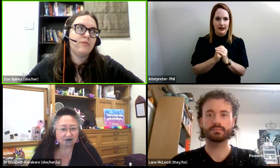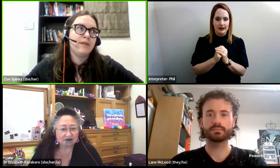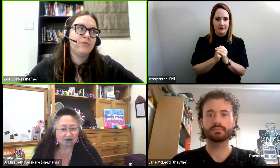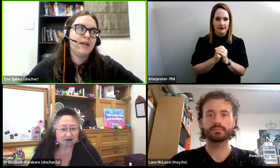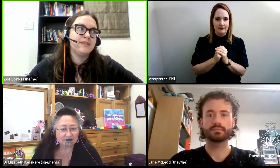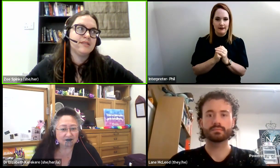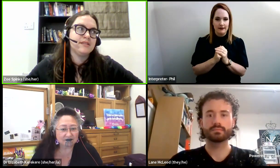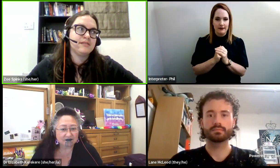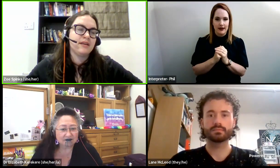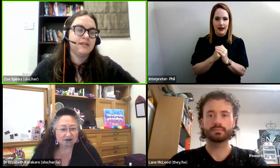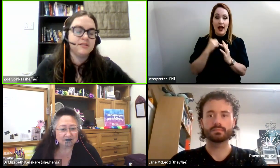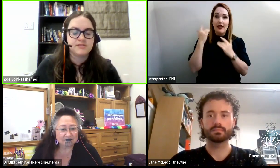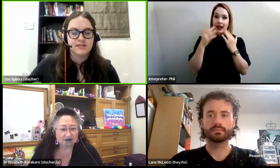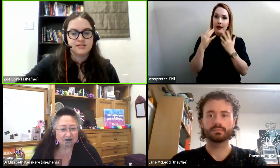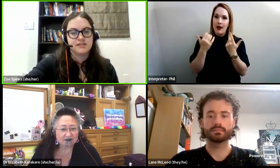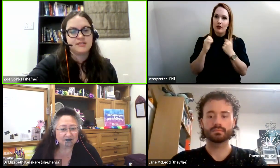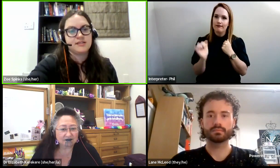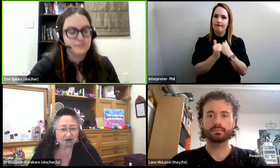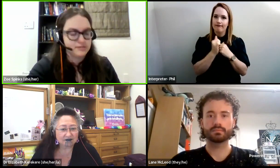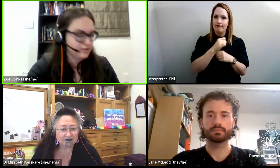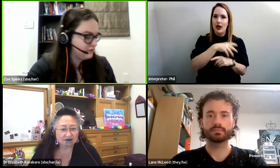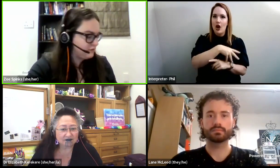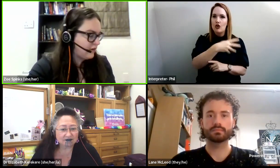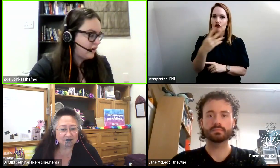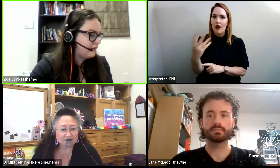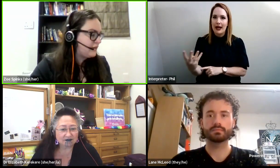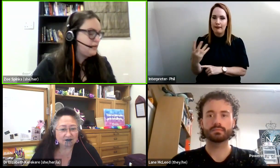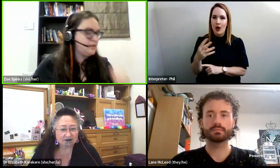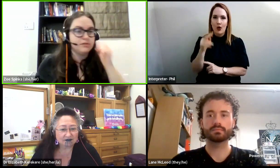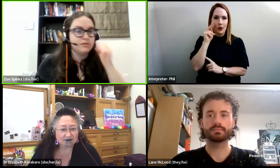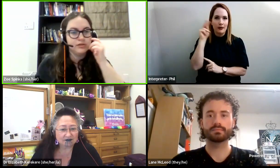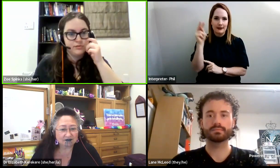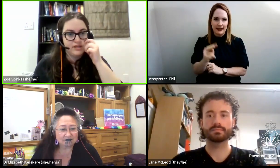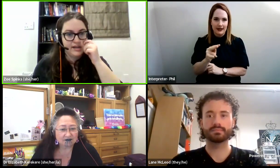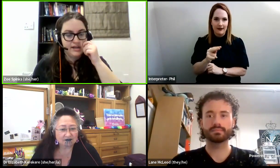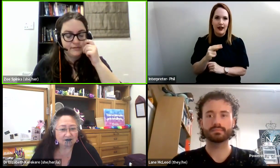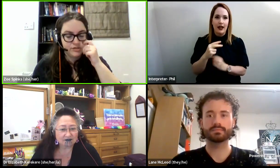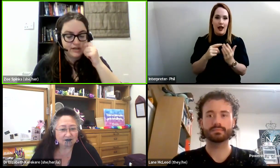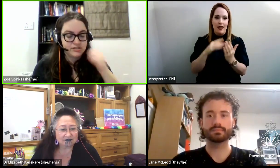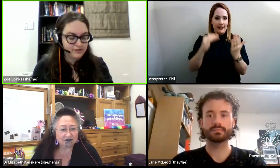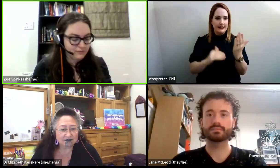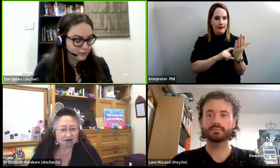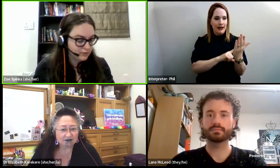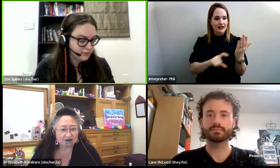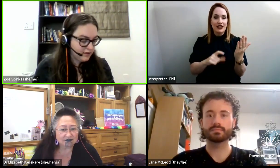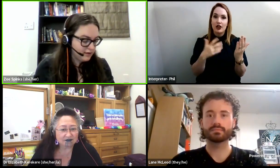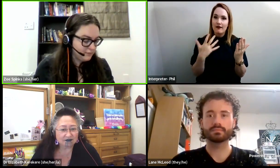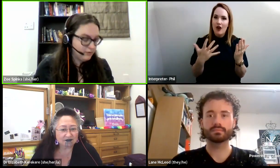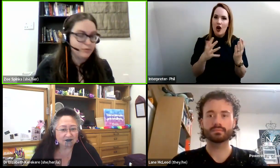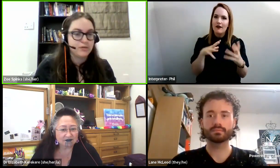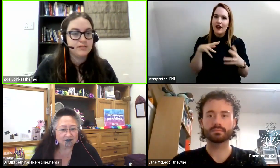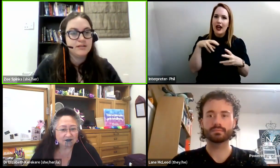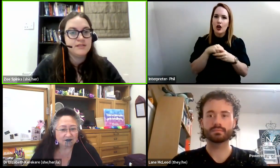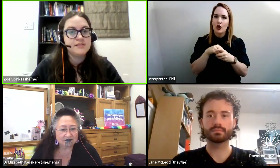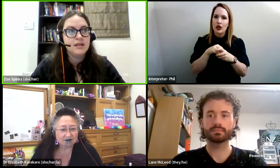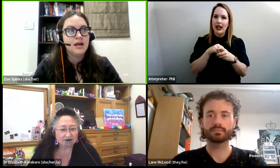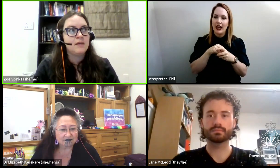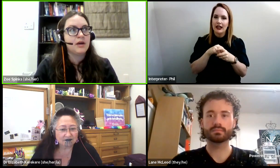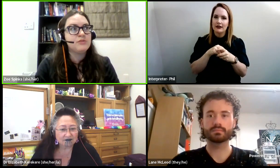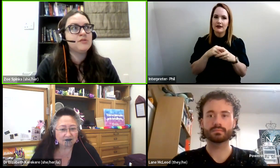from a rainbow lens is, like Elizabeth said, is that subsection 5 to include a strategy for rainbow